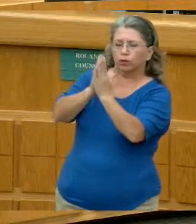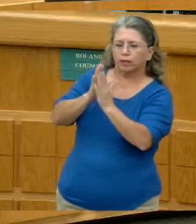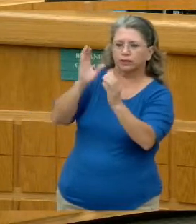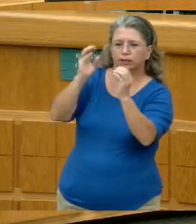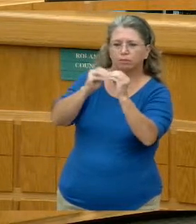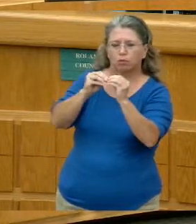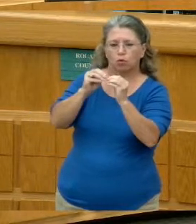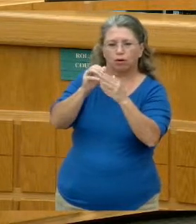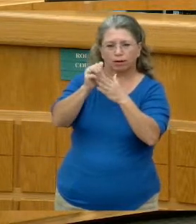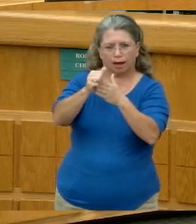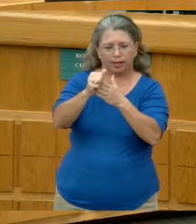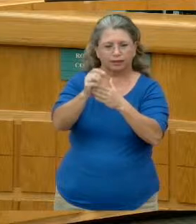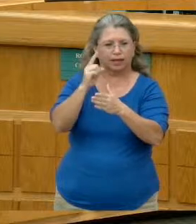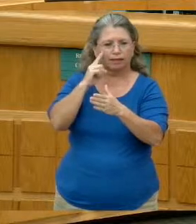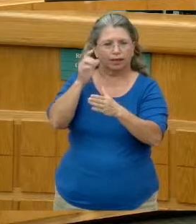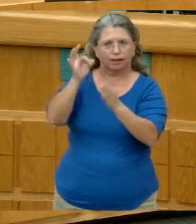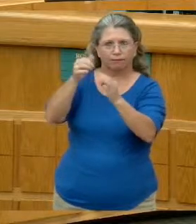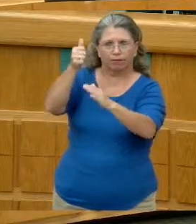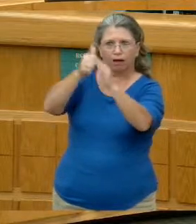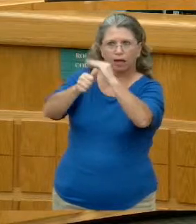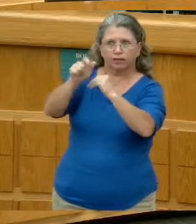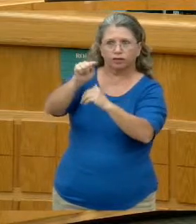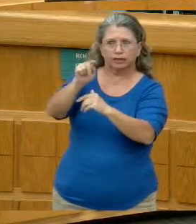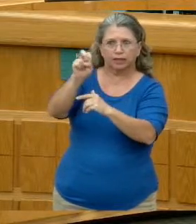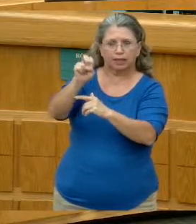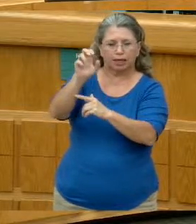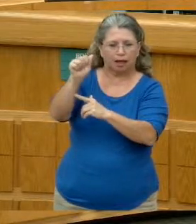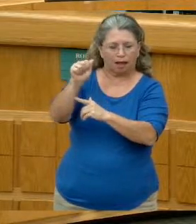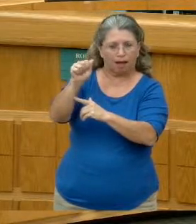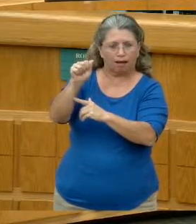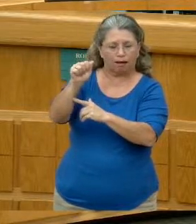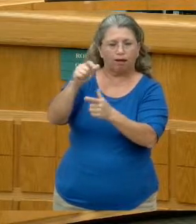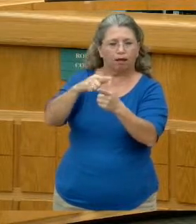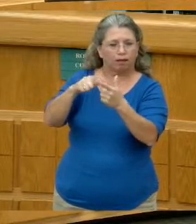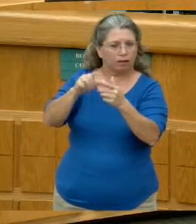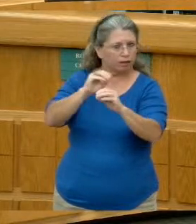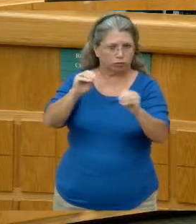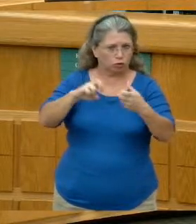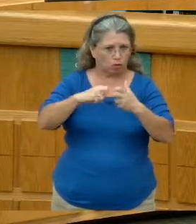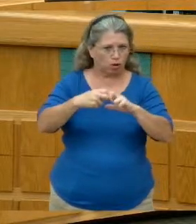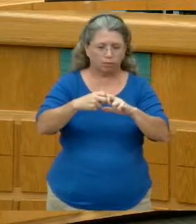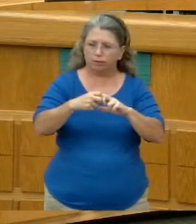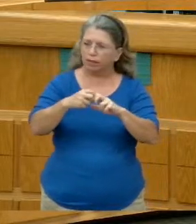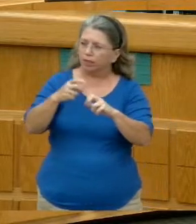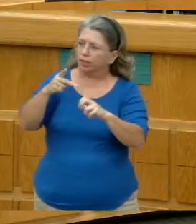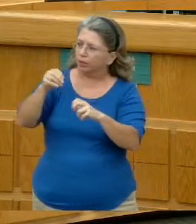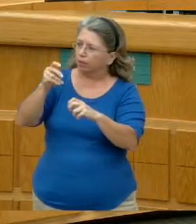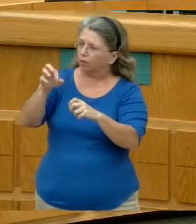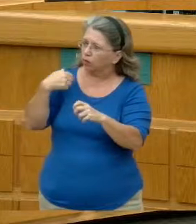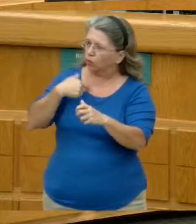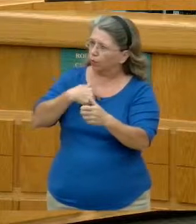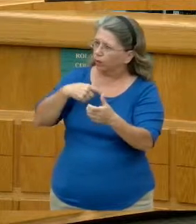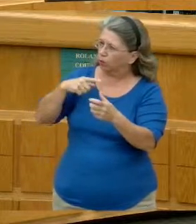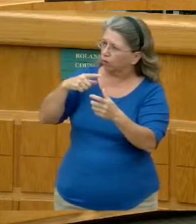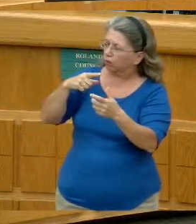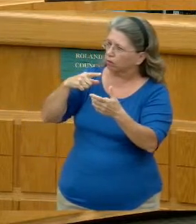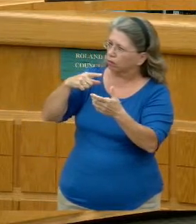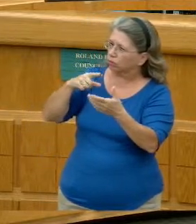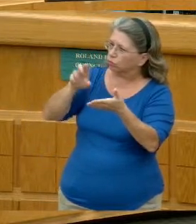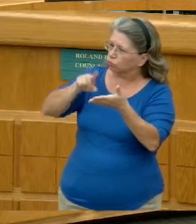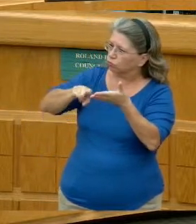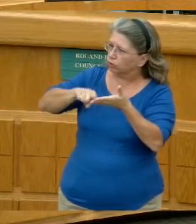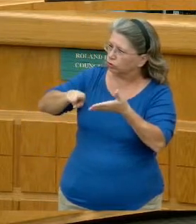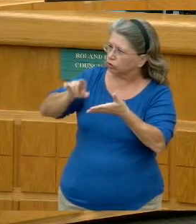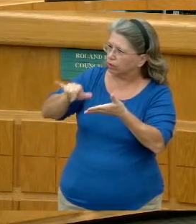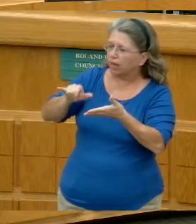a problem. And we were actually, Peter, we were looking into that, and I think that